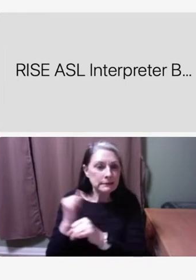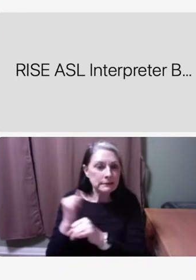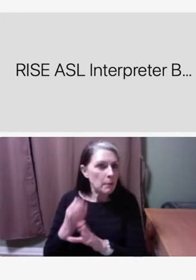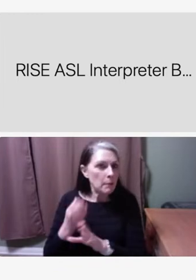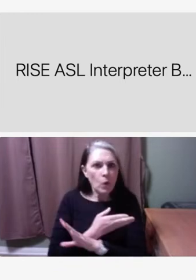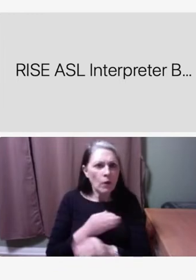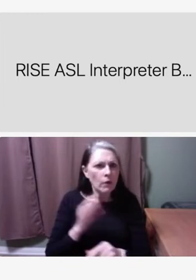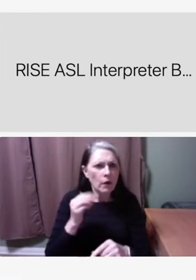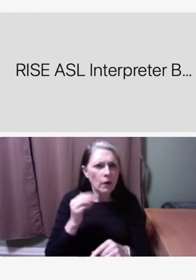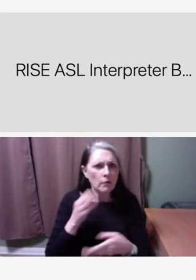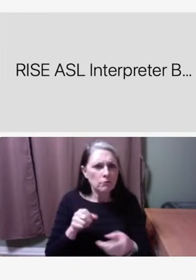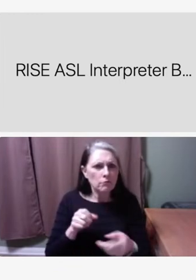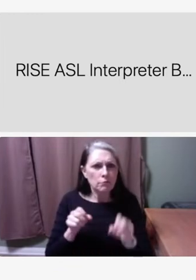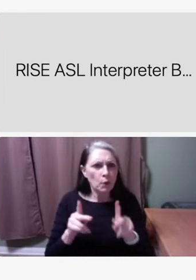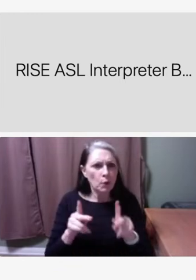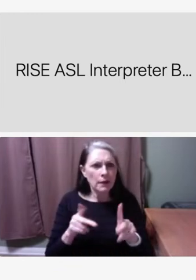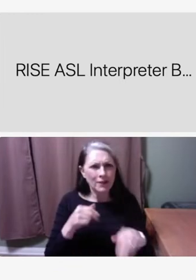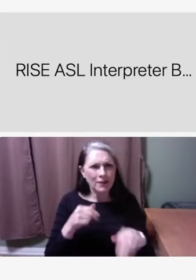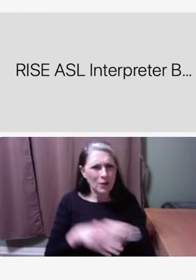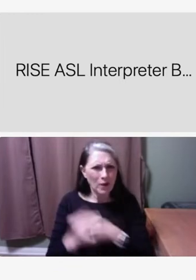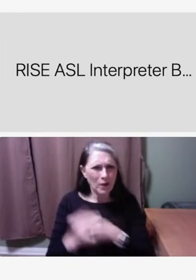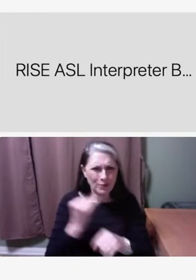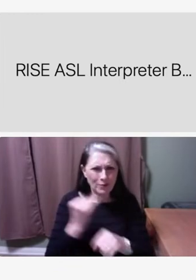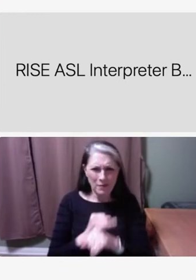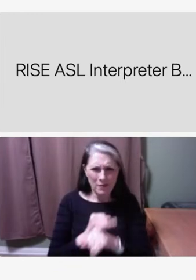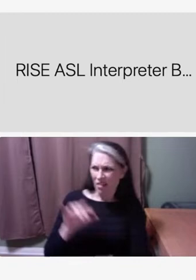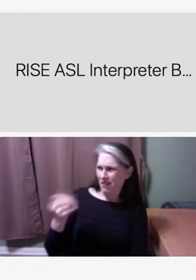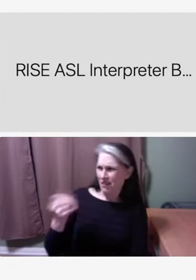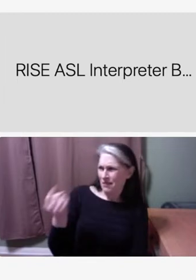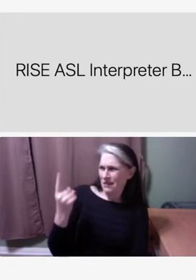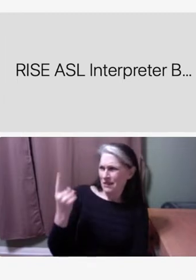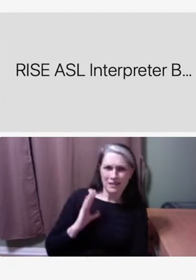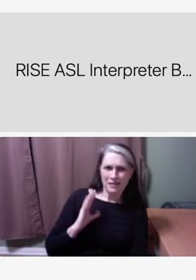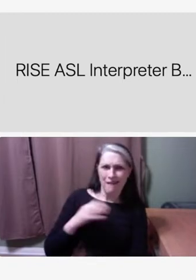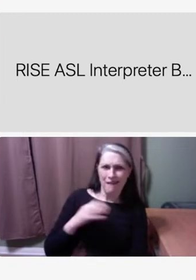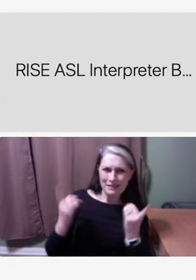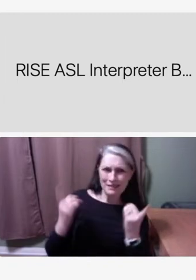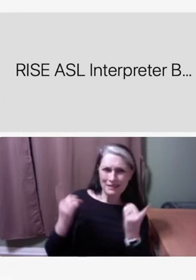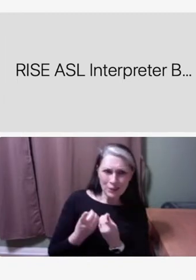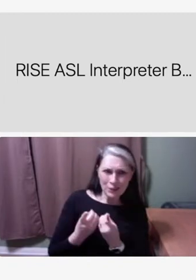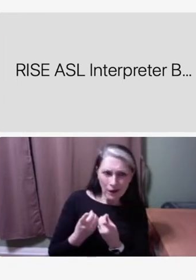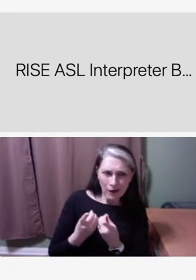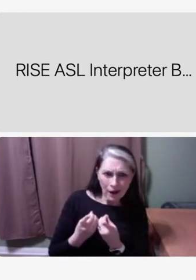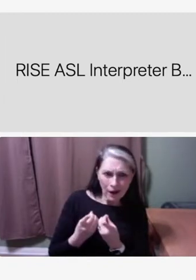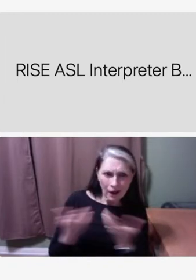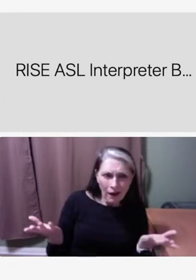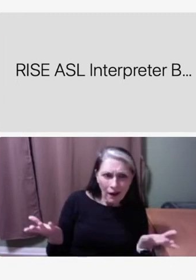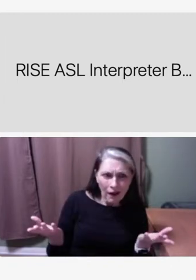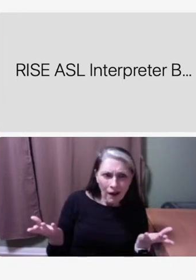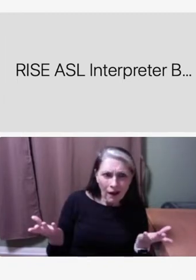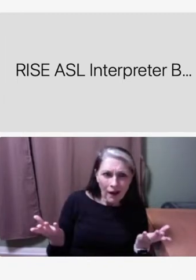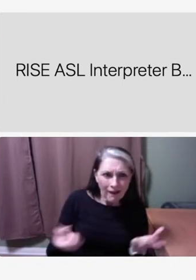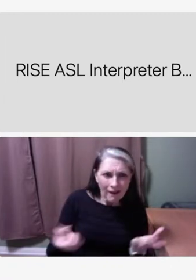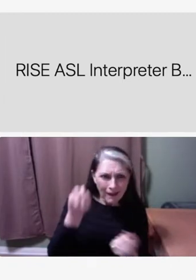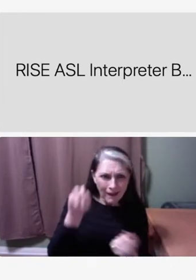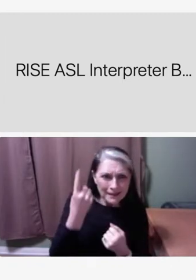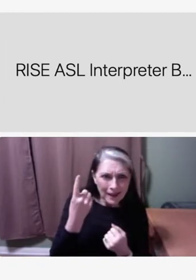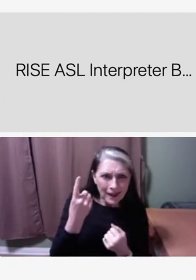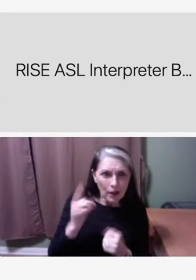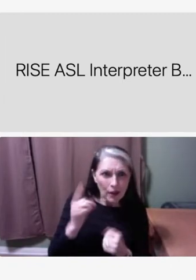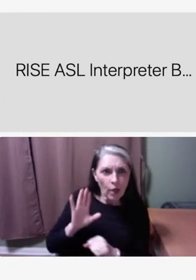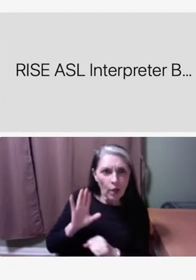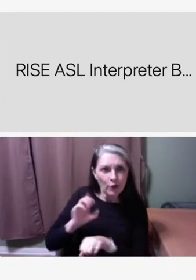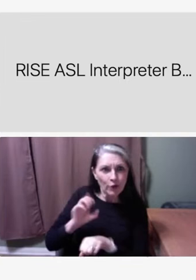that doesn't make sense. This is our district. This is like, and they understand, like, it makes their job, they have